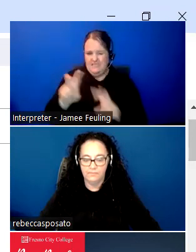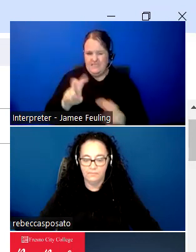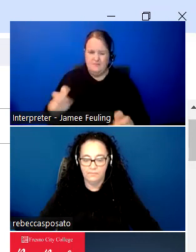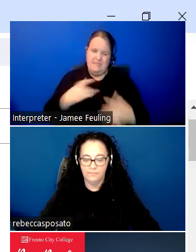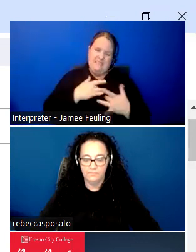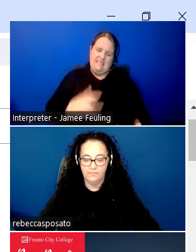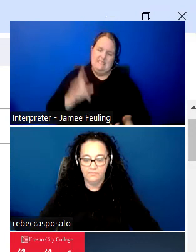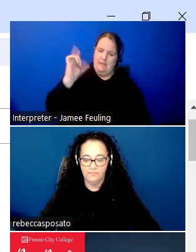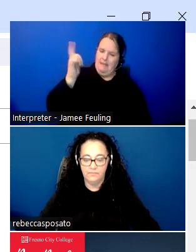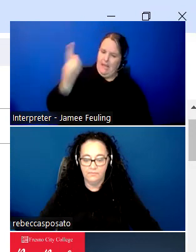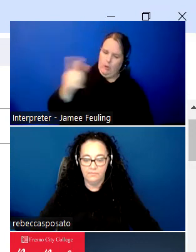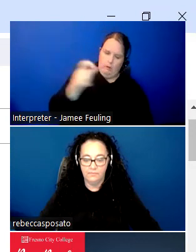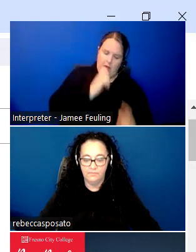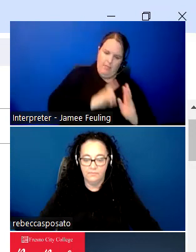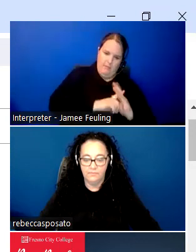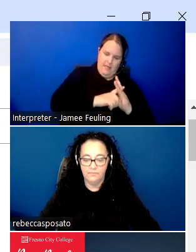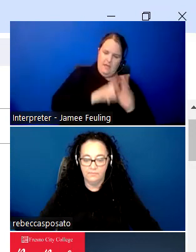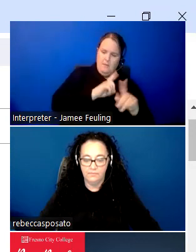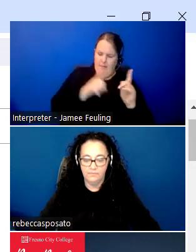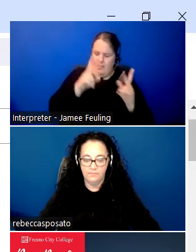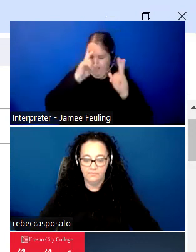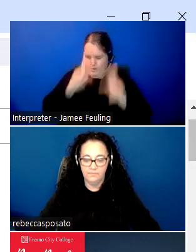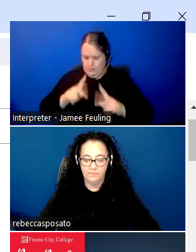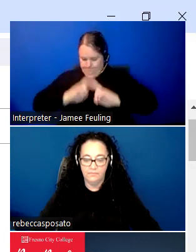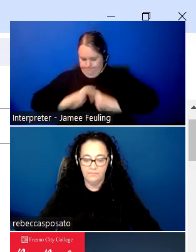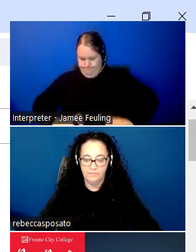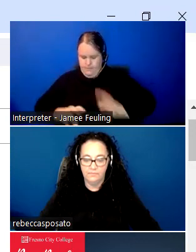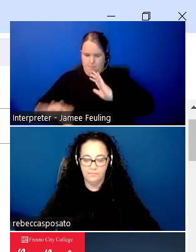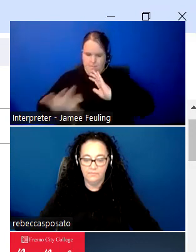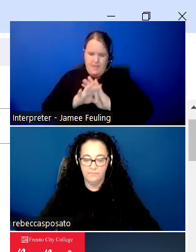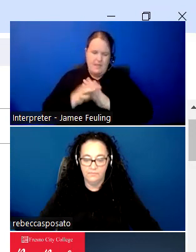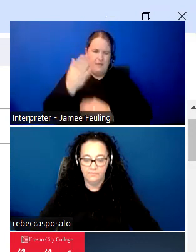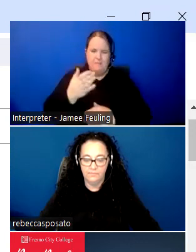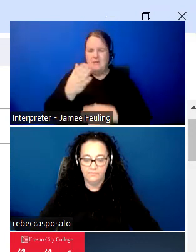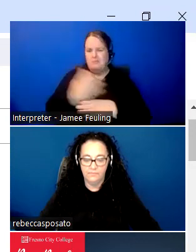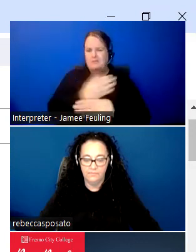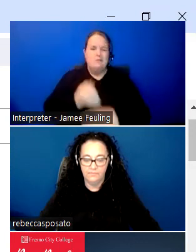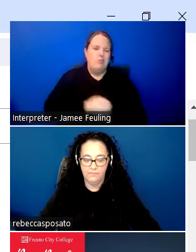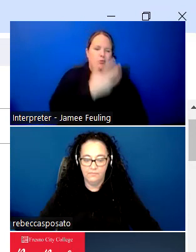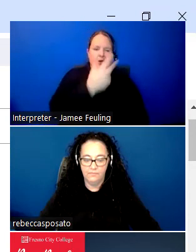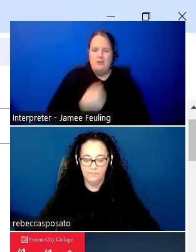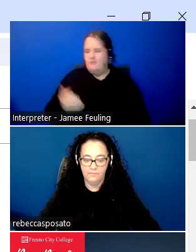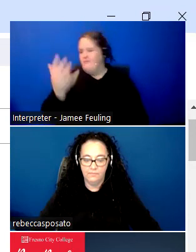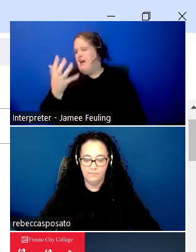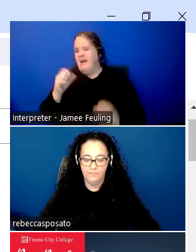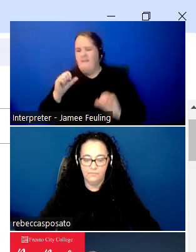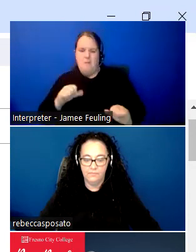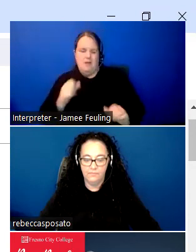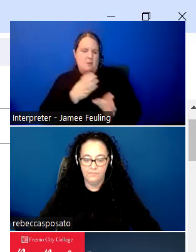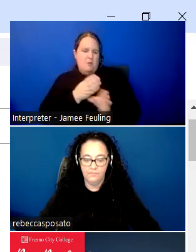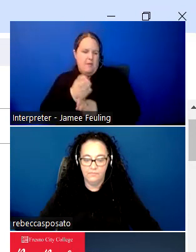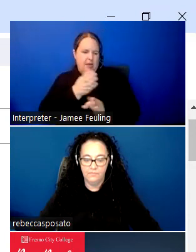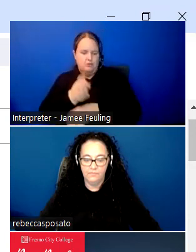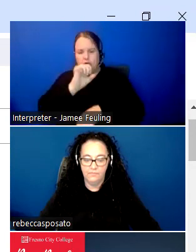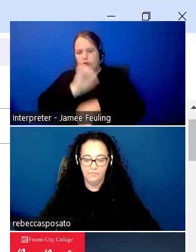in the career assessments when a student has kind of figured out between 3 and 5 kind of majors that they're pretty, or careers, if